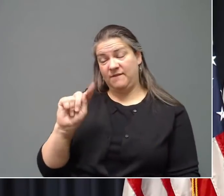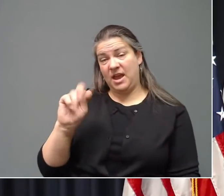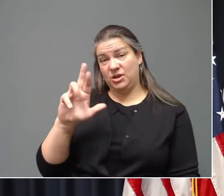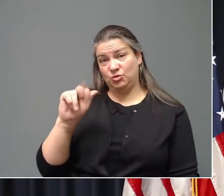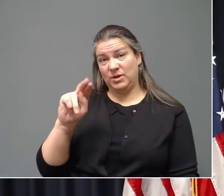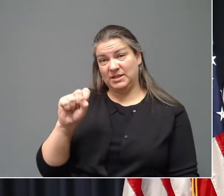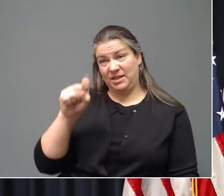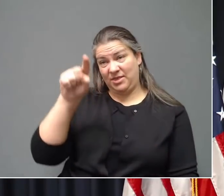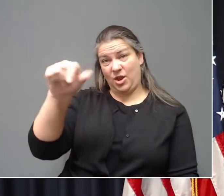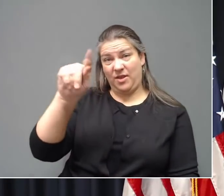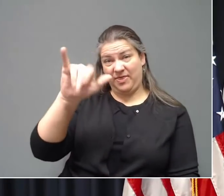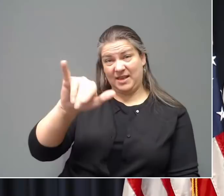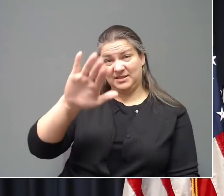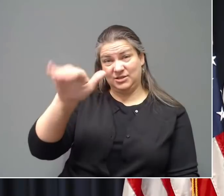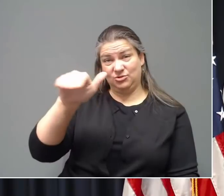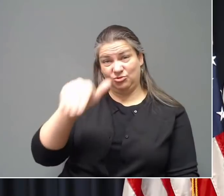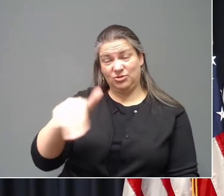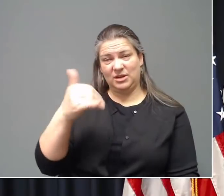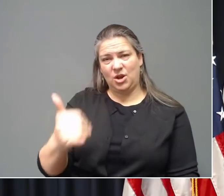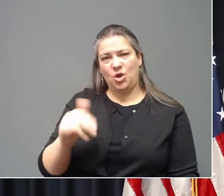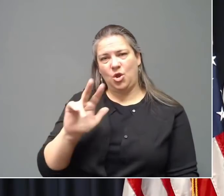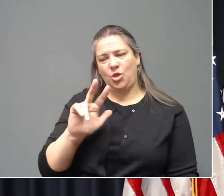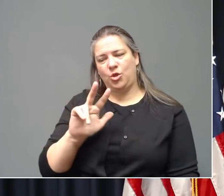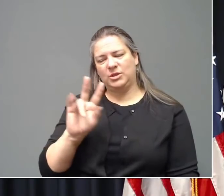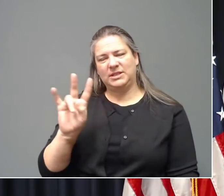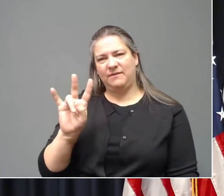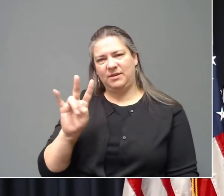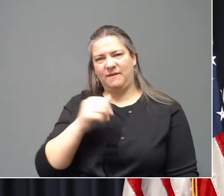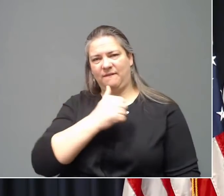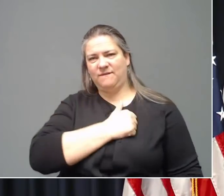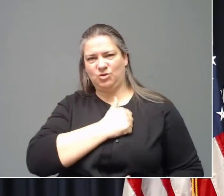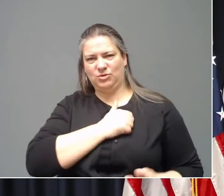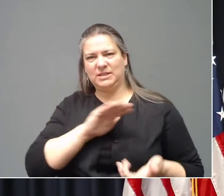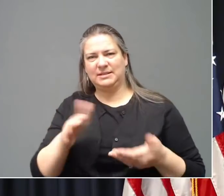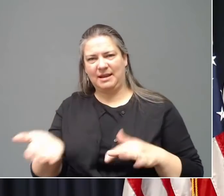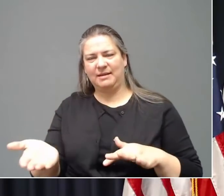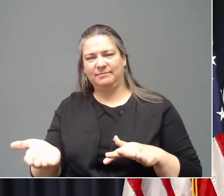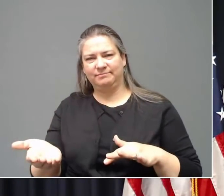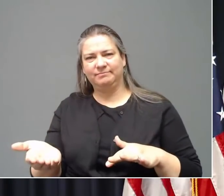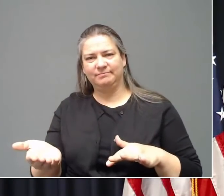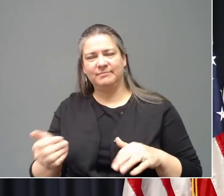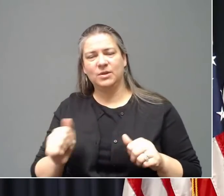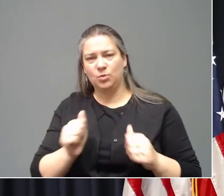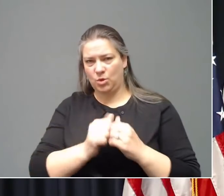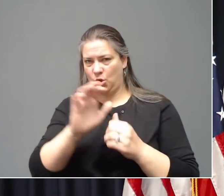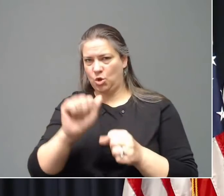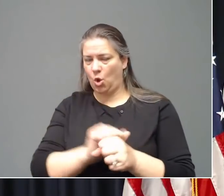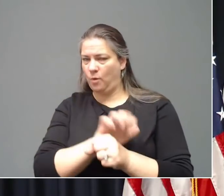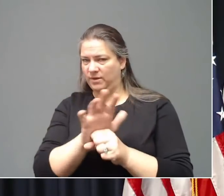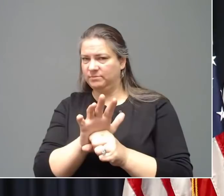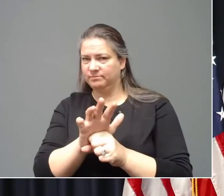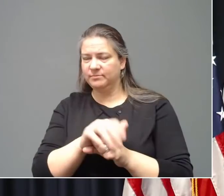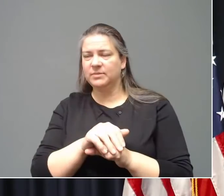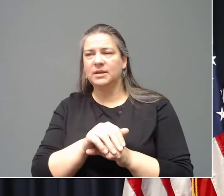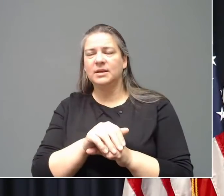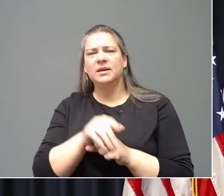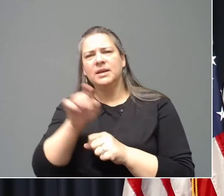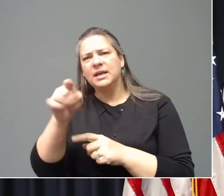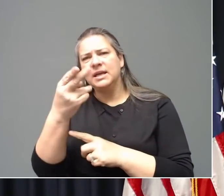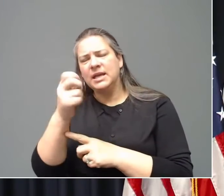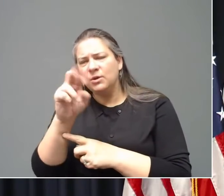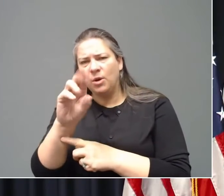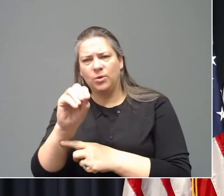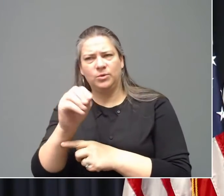Centers are now 37. These are heroes. These are people who fought